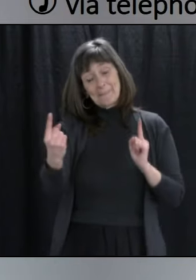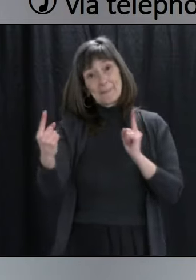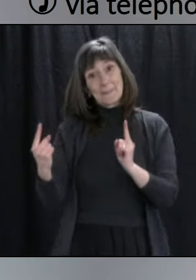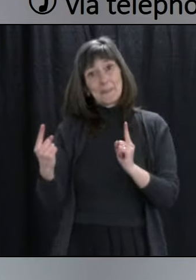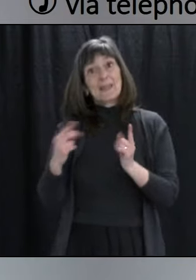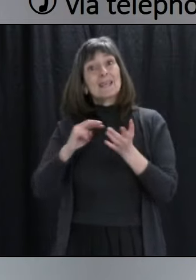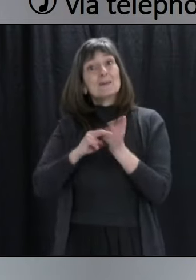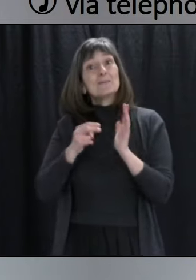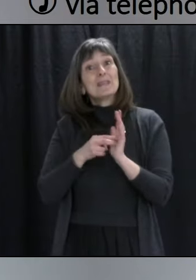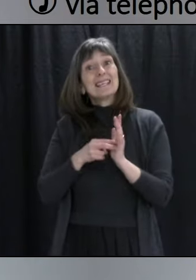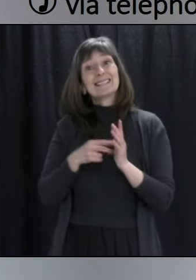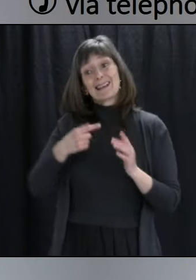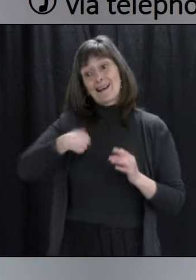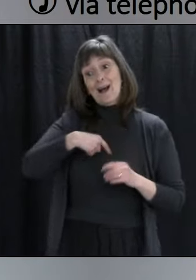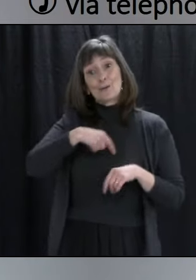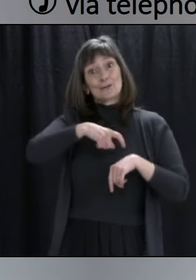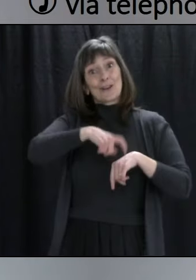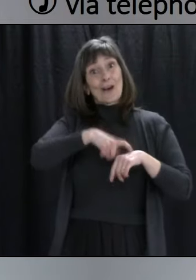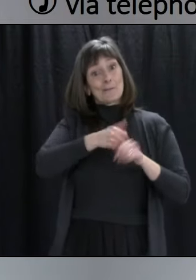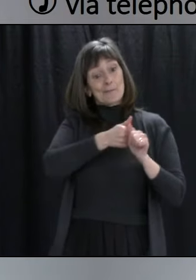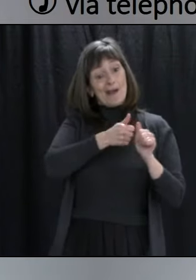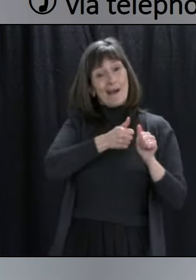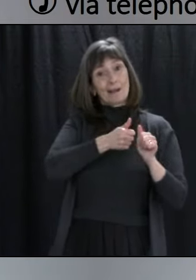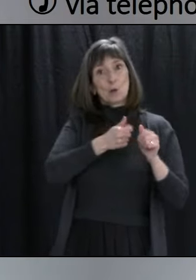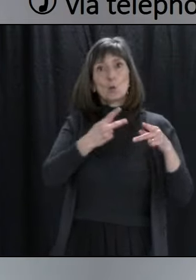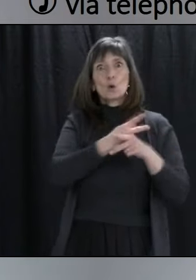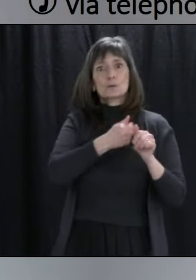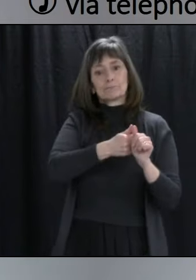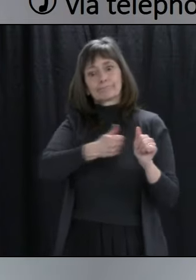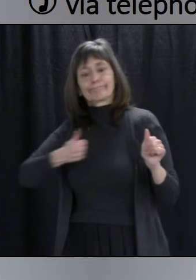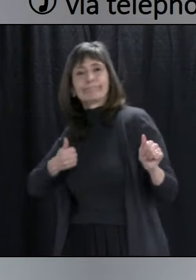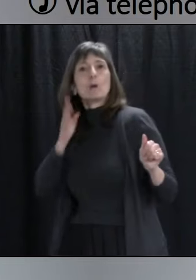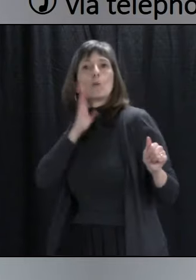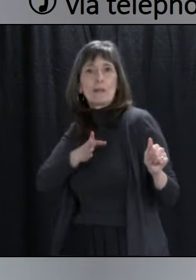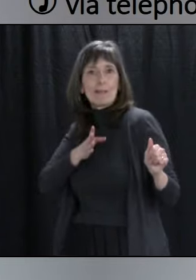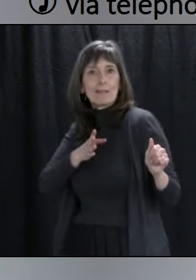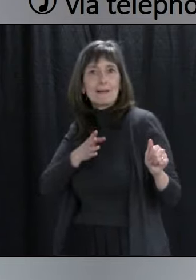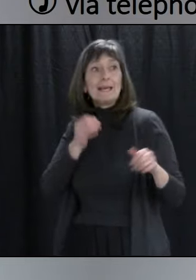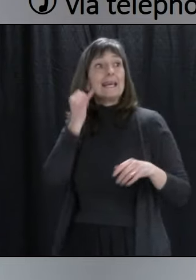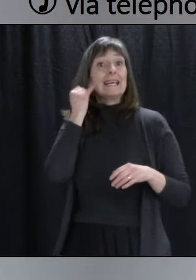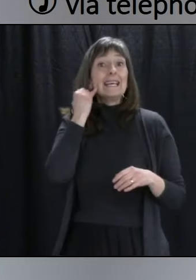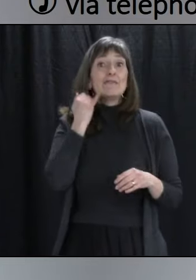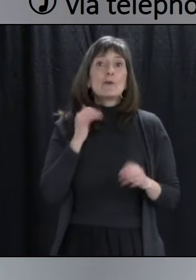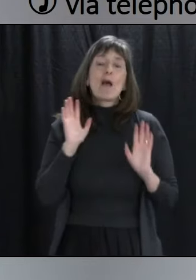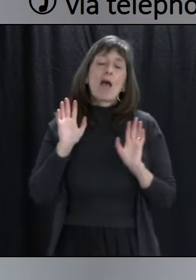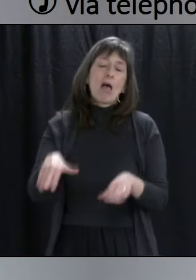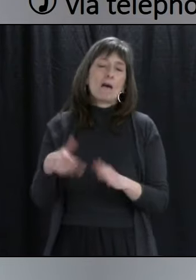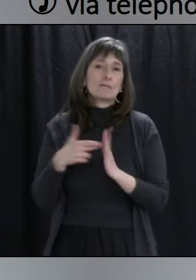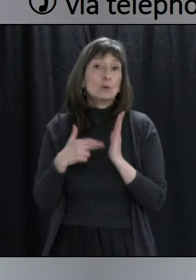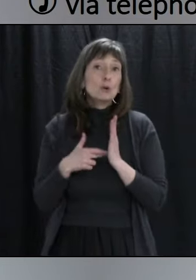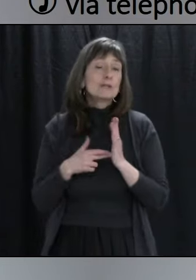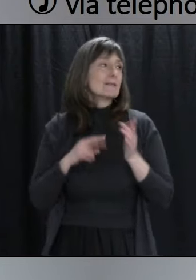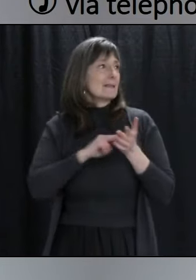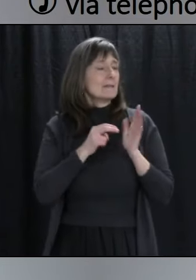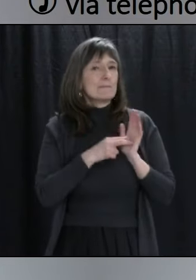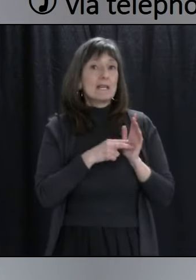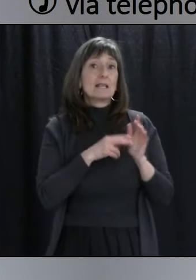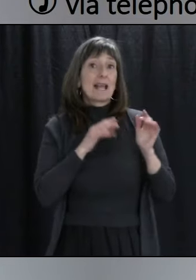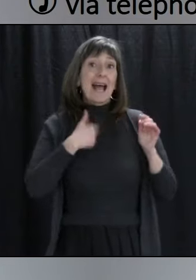a lower peak. If we haven't, the peak will come sooner when we have less time to prepare, and it